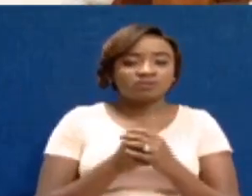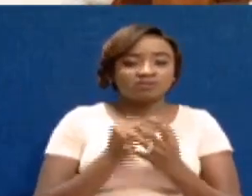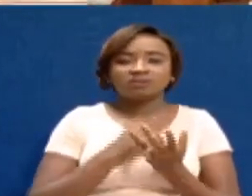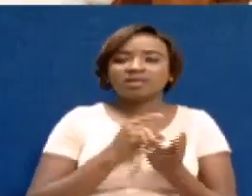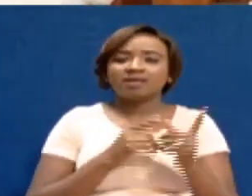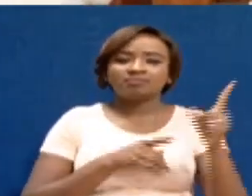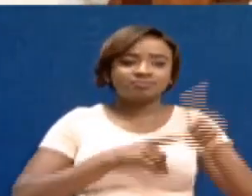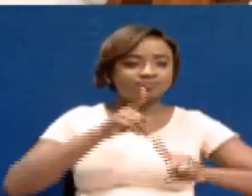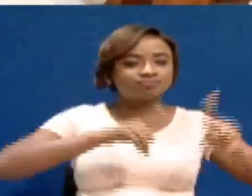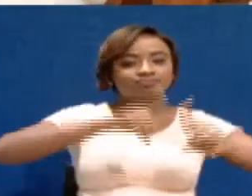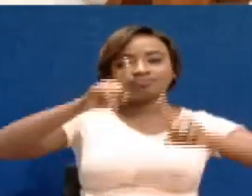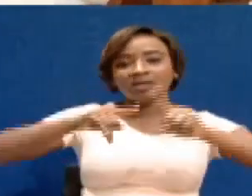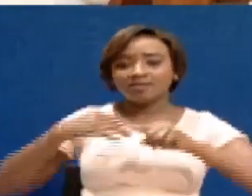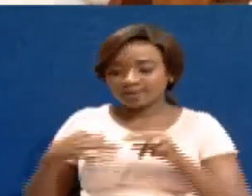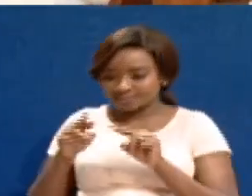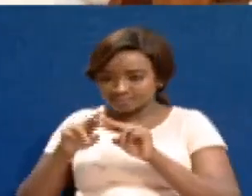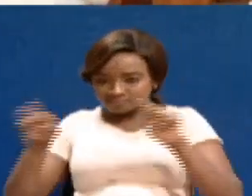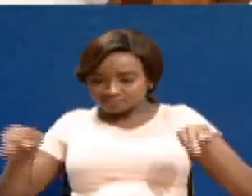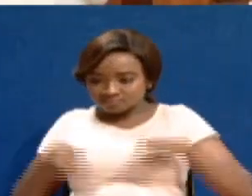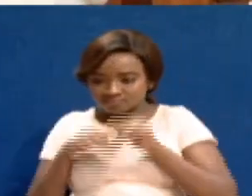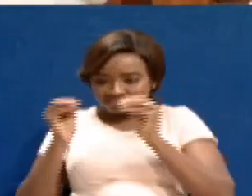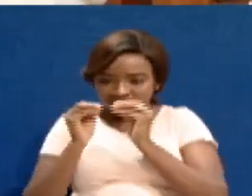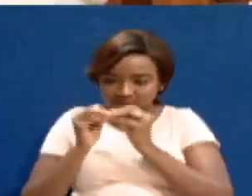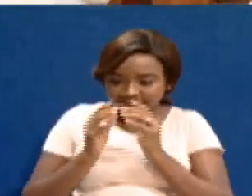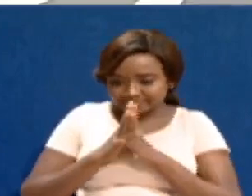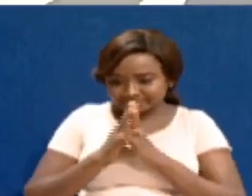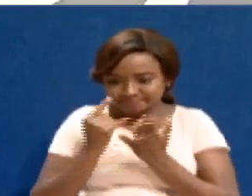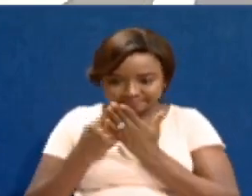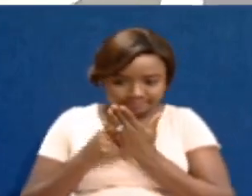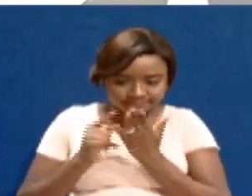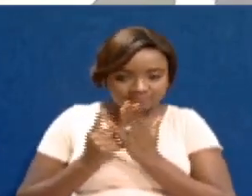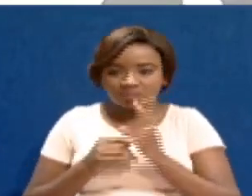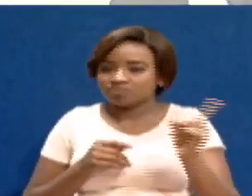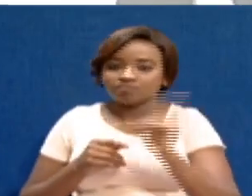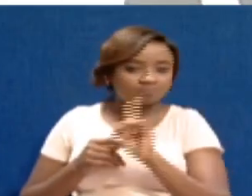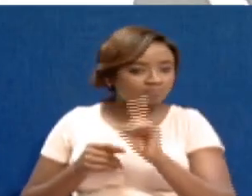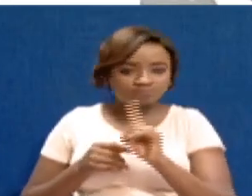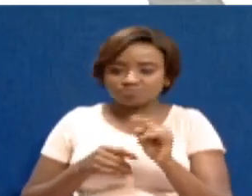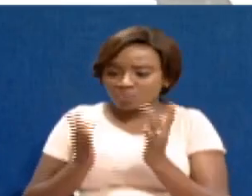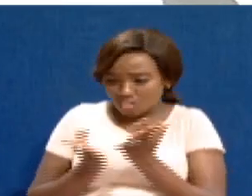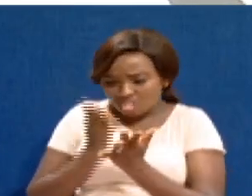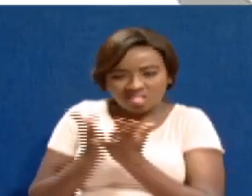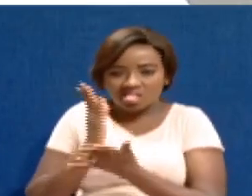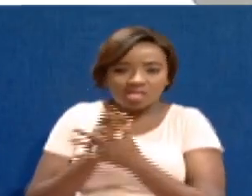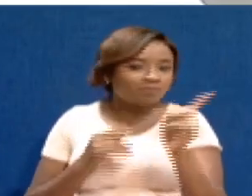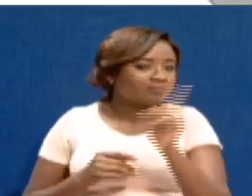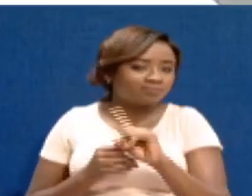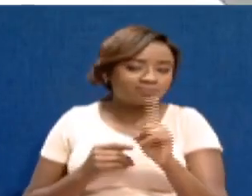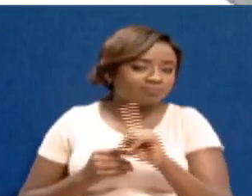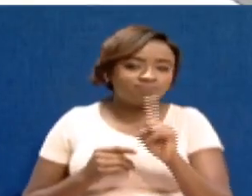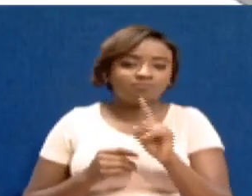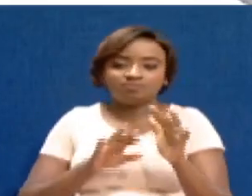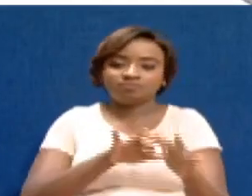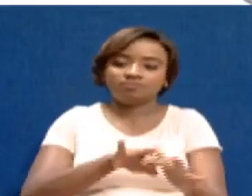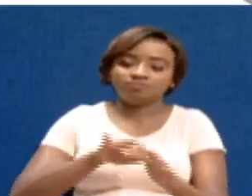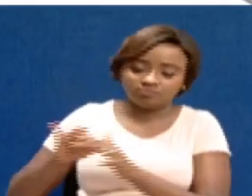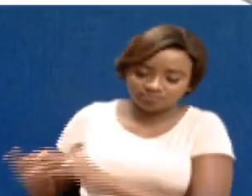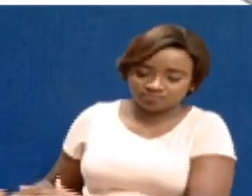2007, when the post-election violence broke out in this country, it did not stop just the economy of Kenya. It stopped